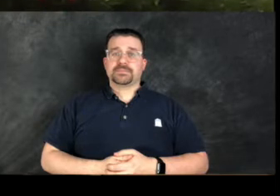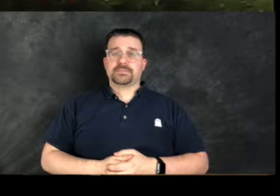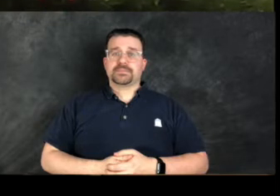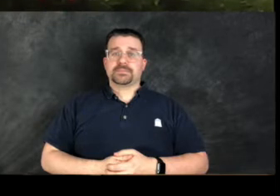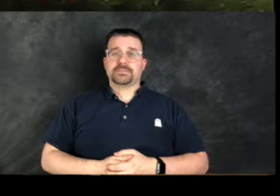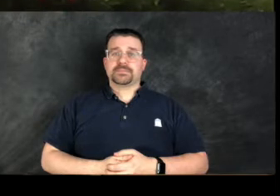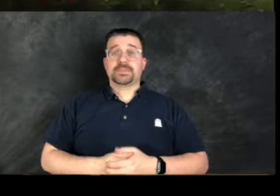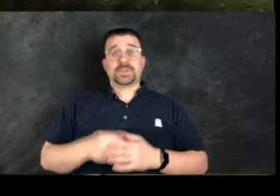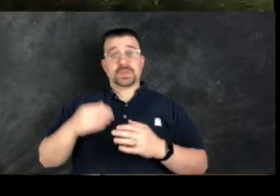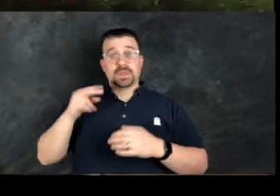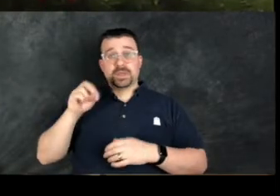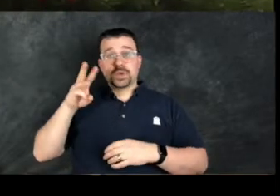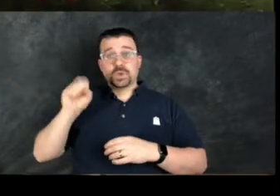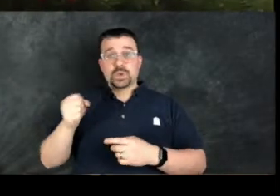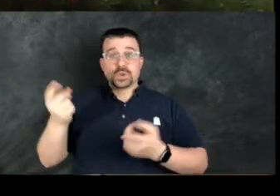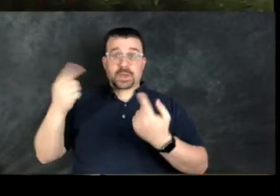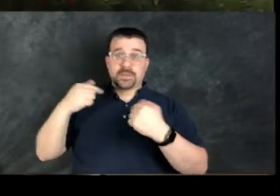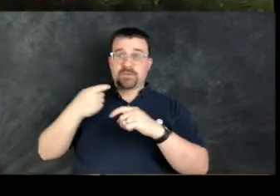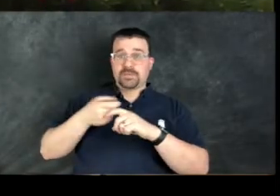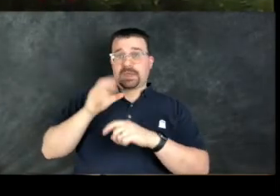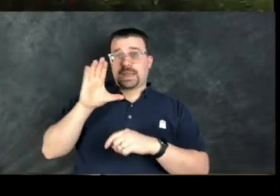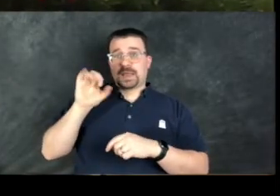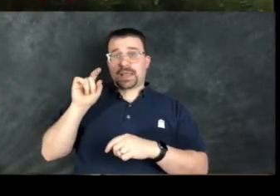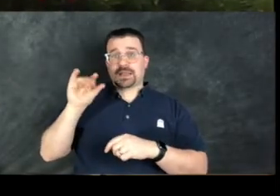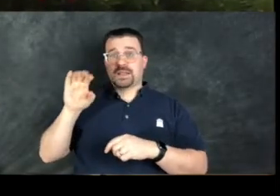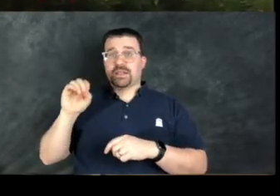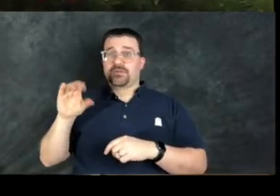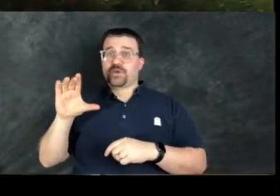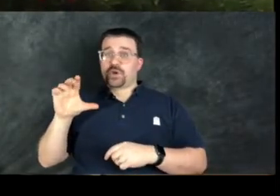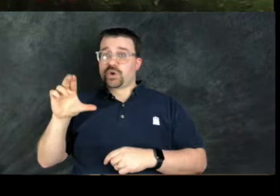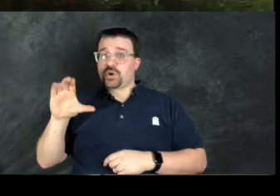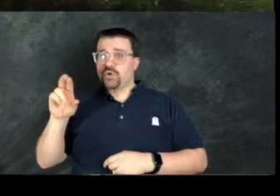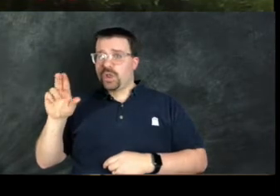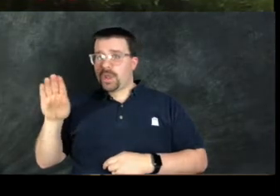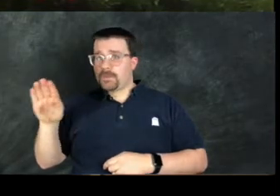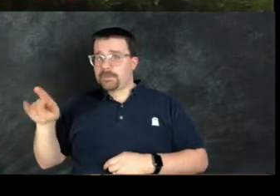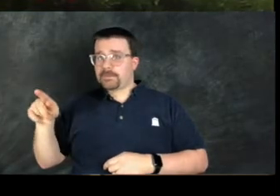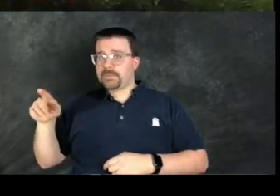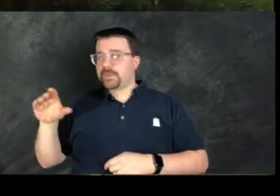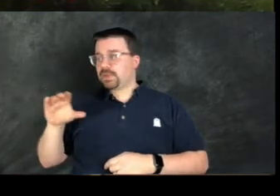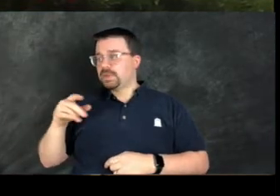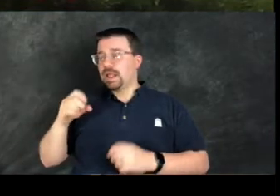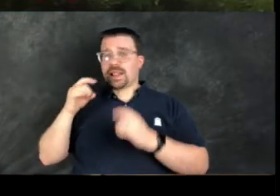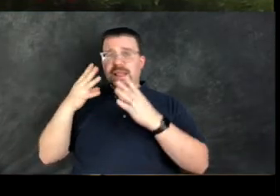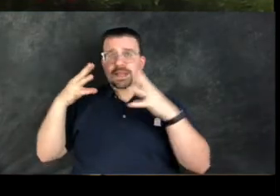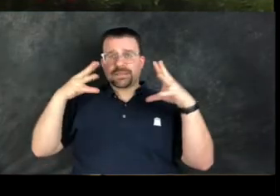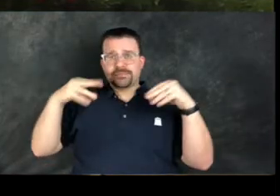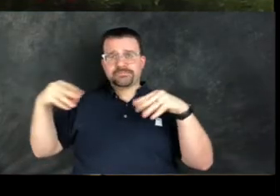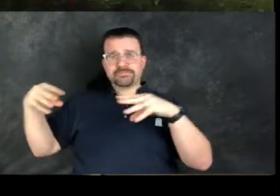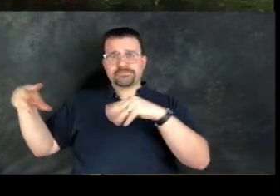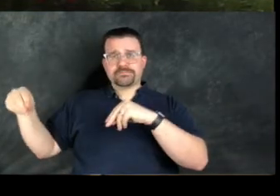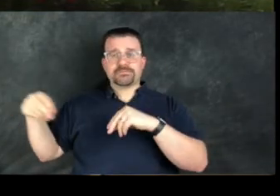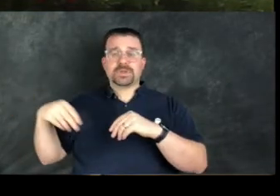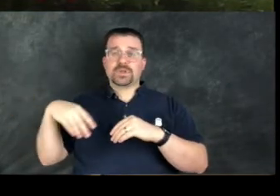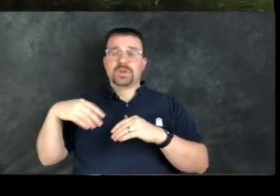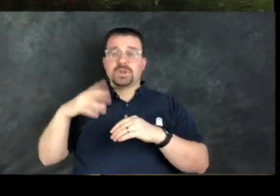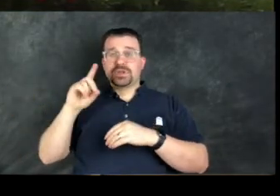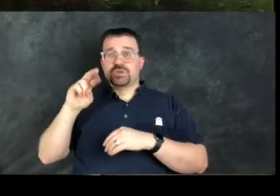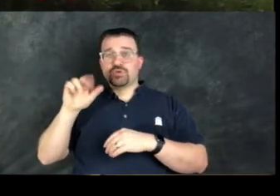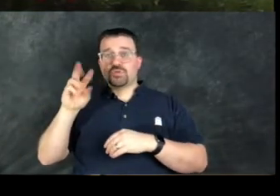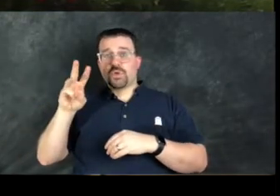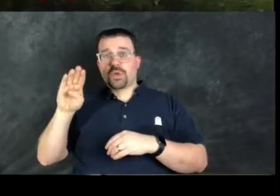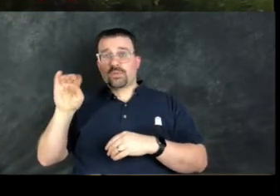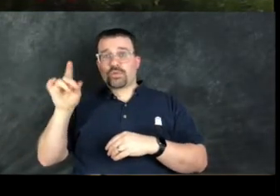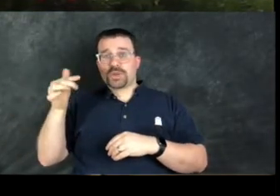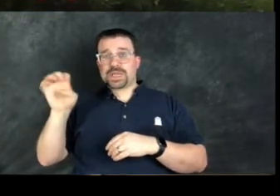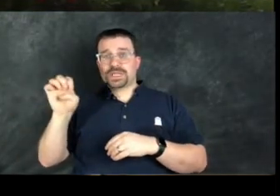Well, the news has come in from the castle of Krupp that the lights are all out and the drawbridge is up. And